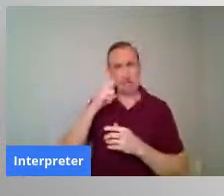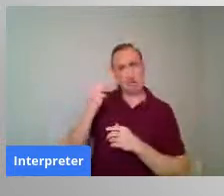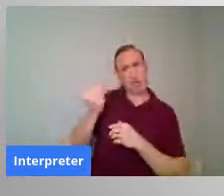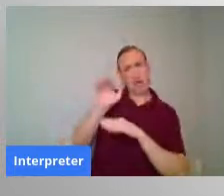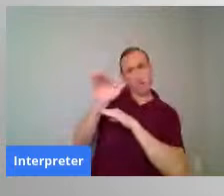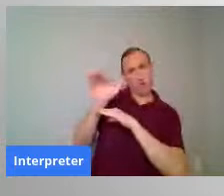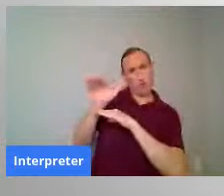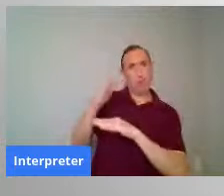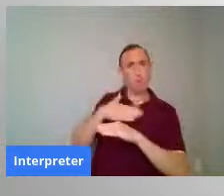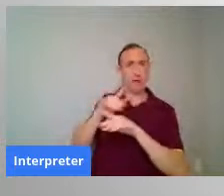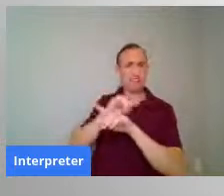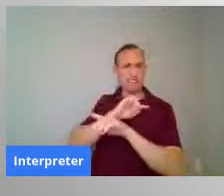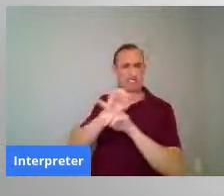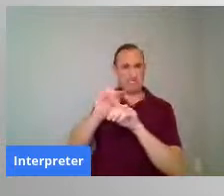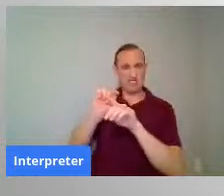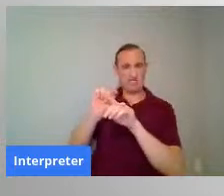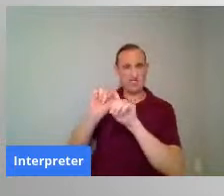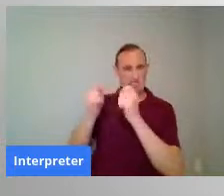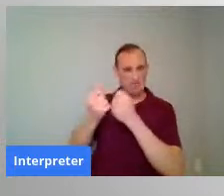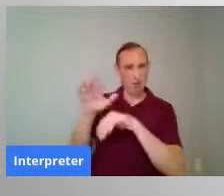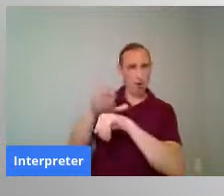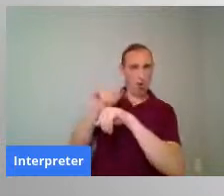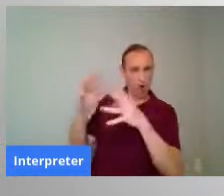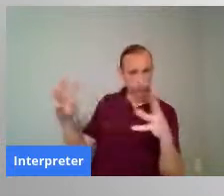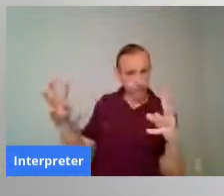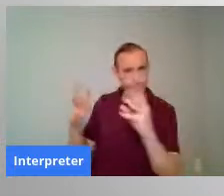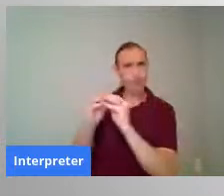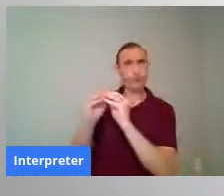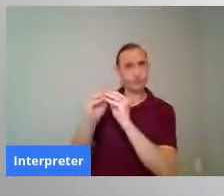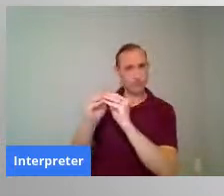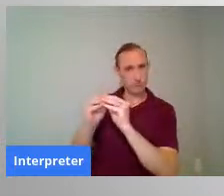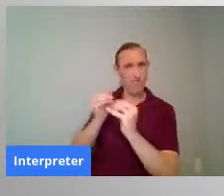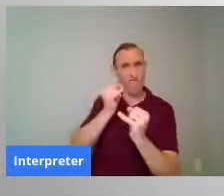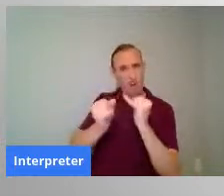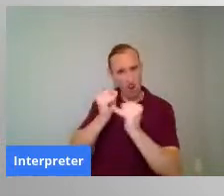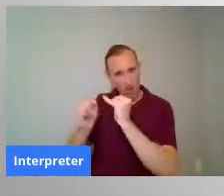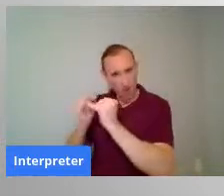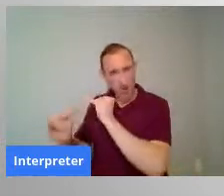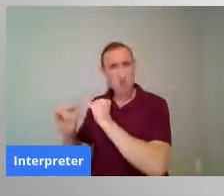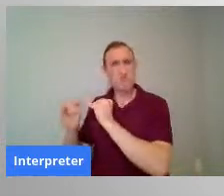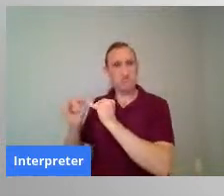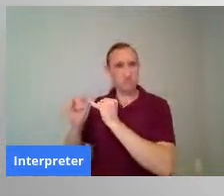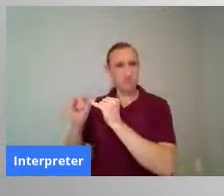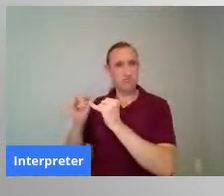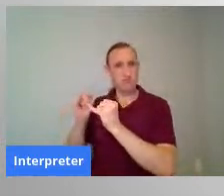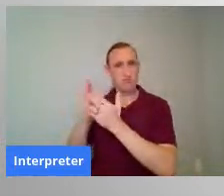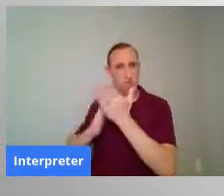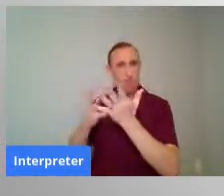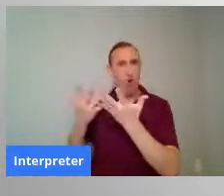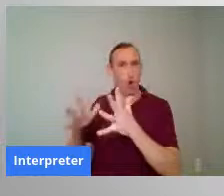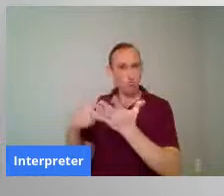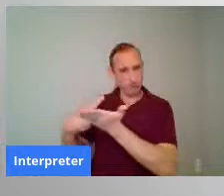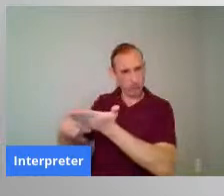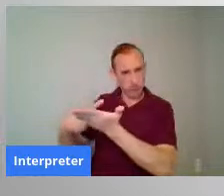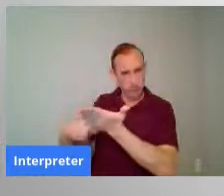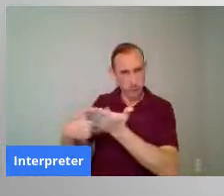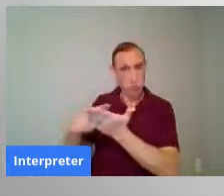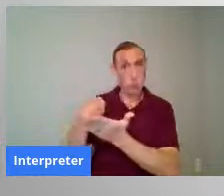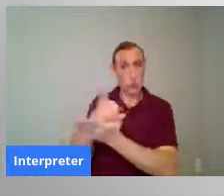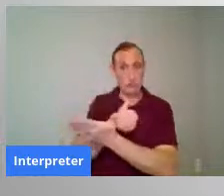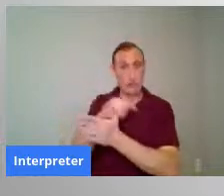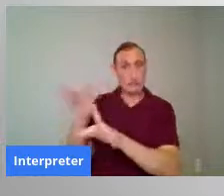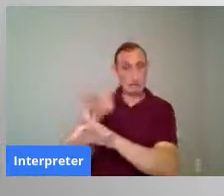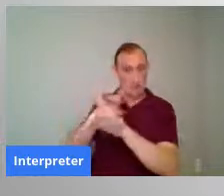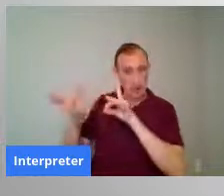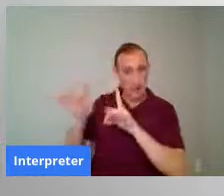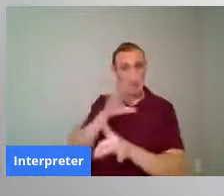afternoon to finalize some things. We've already selected a committee of staff members to give